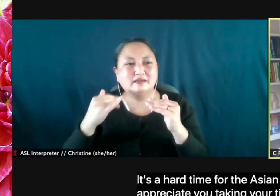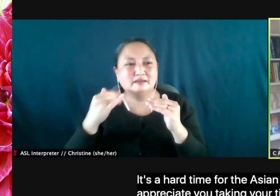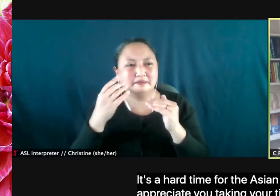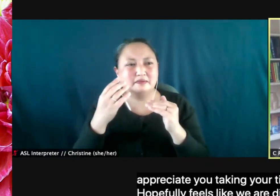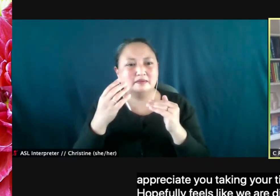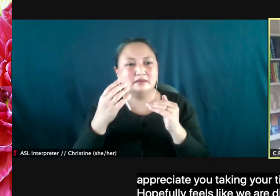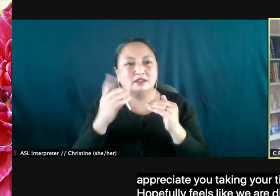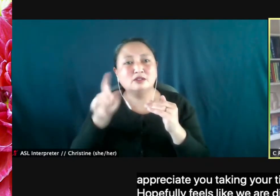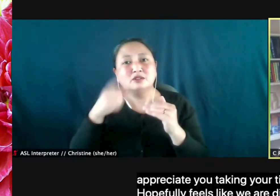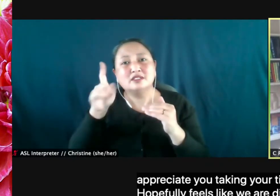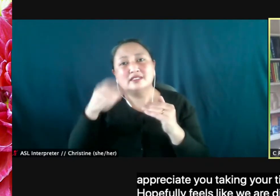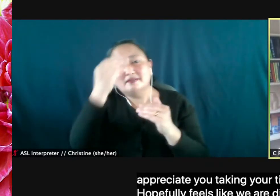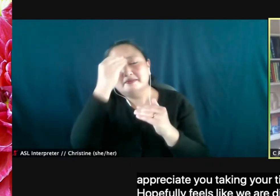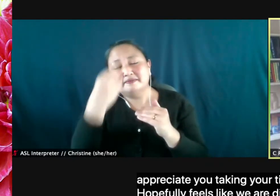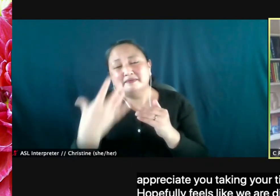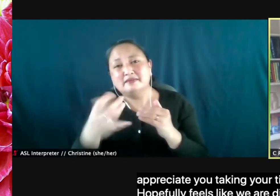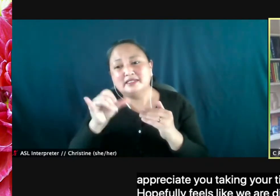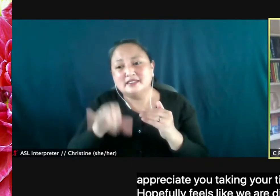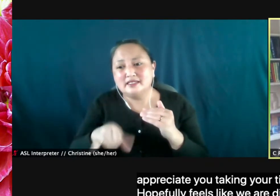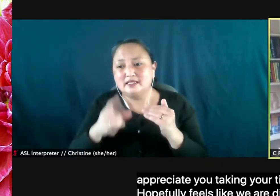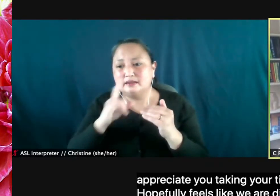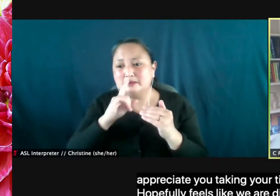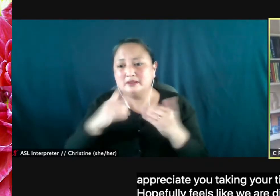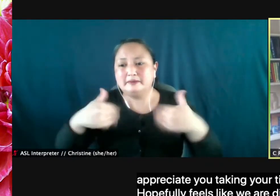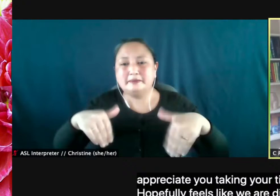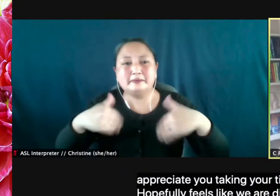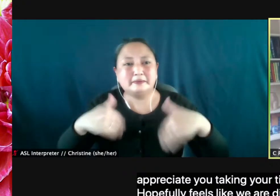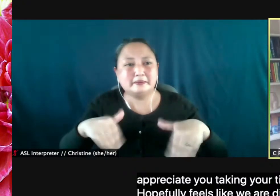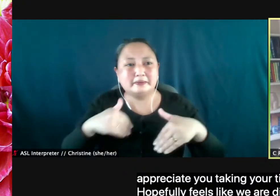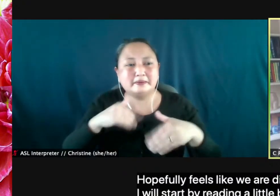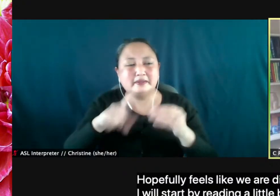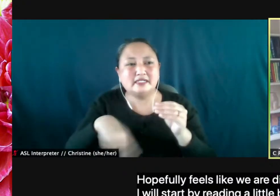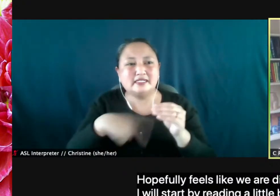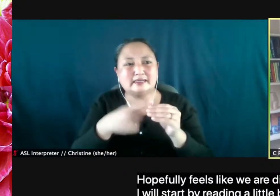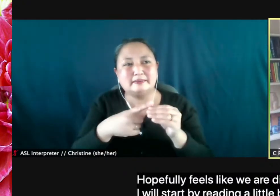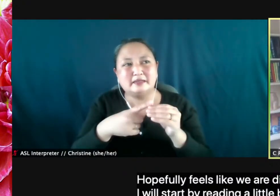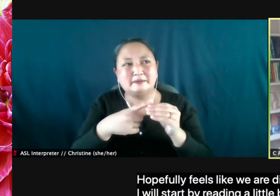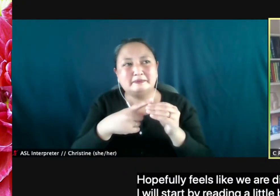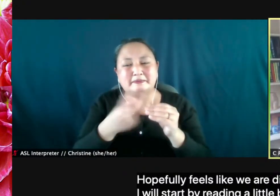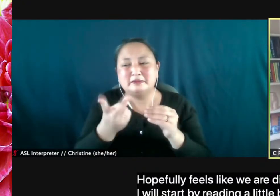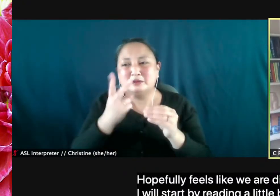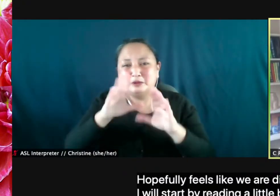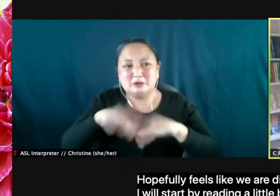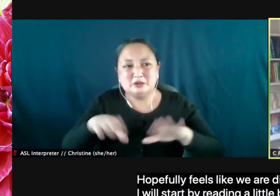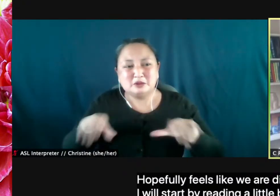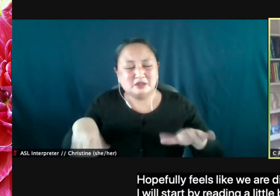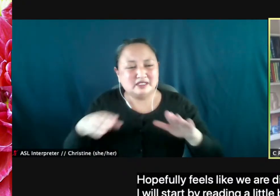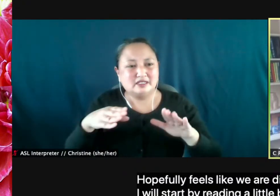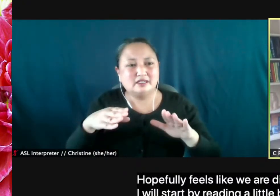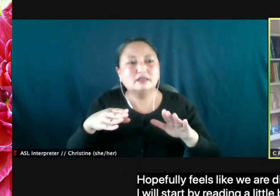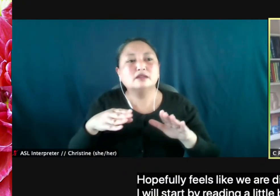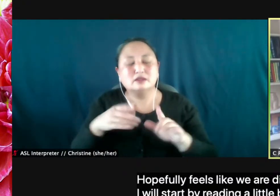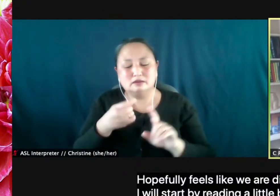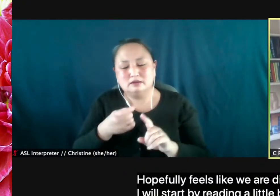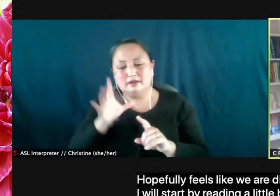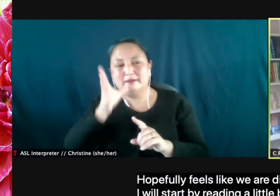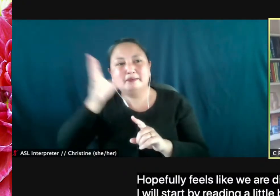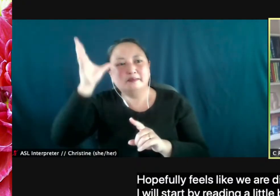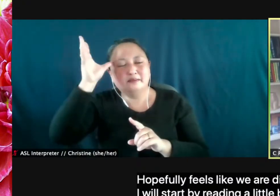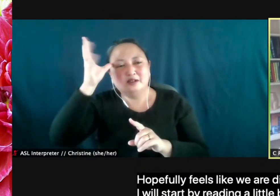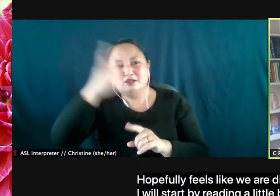all you need to know about the book is it is about two children who are the children of Chinese immigrants in